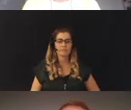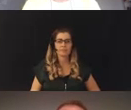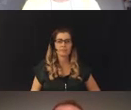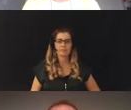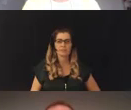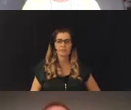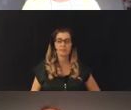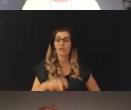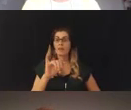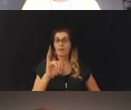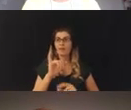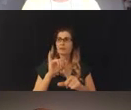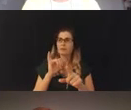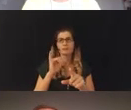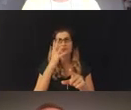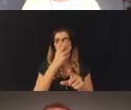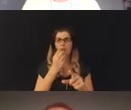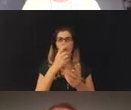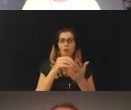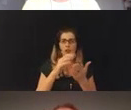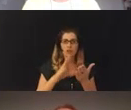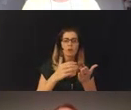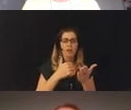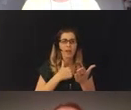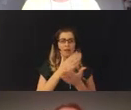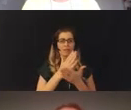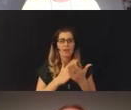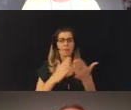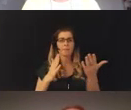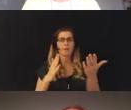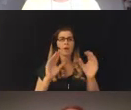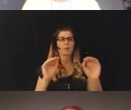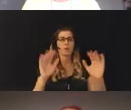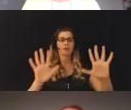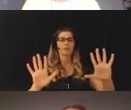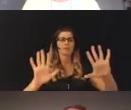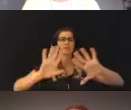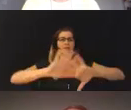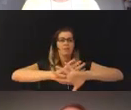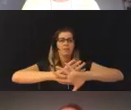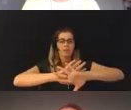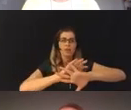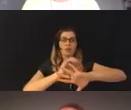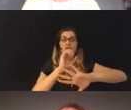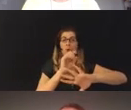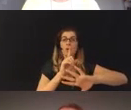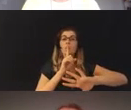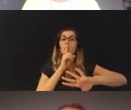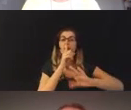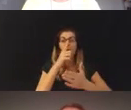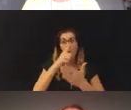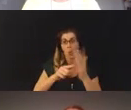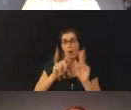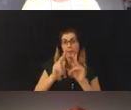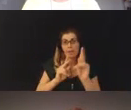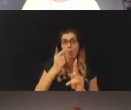This is a lovely piece. The student had a piece of mylar transparency over top of it, right? So the perception actually obscured the reality to the